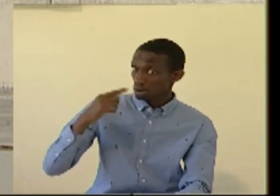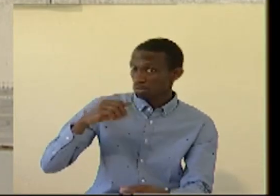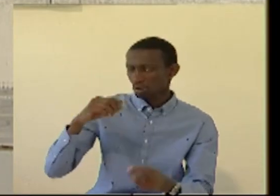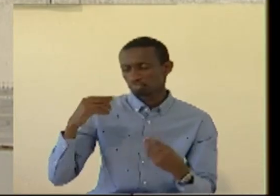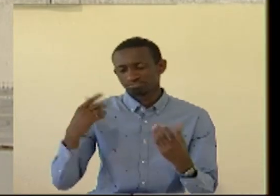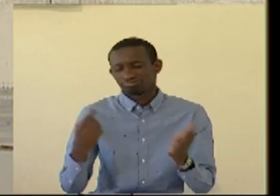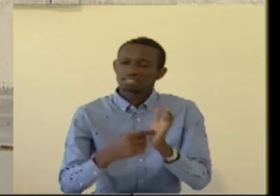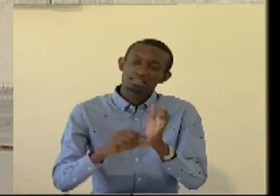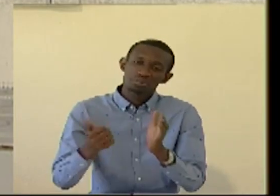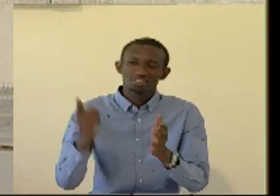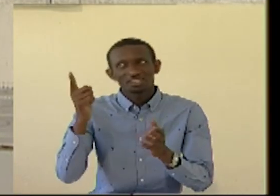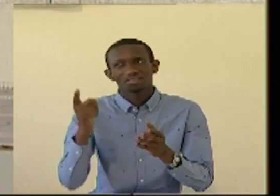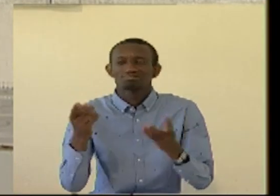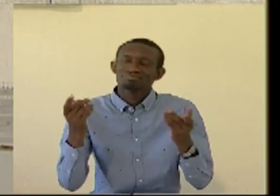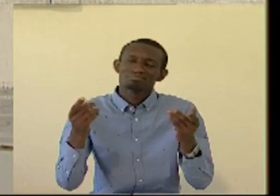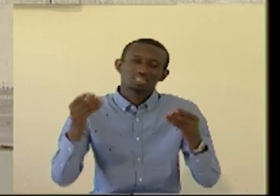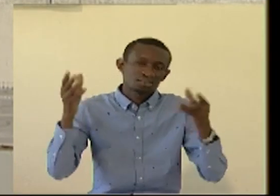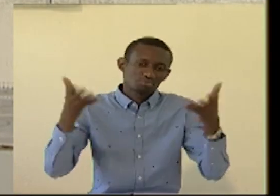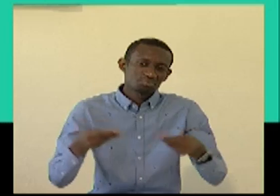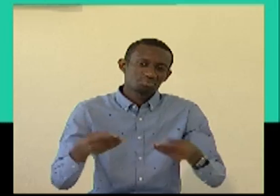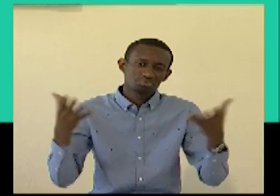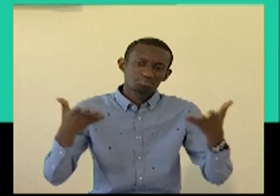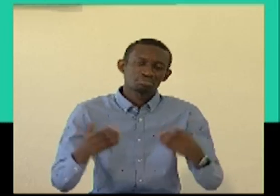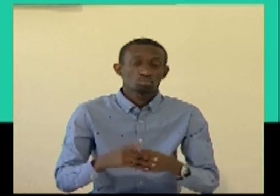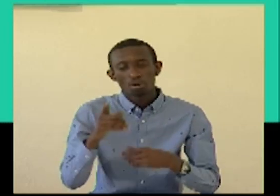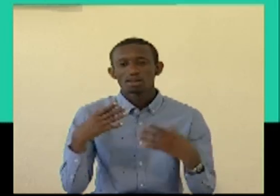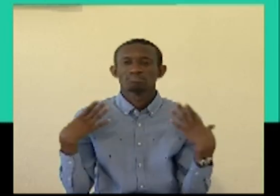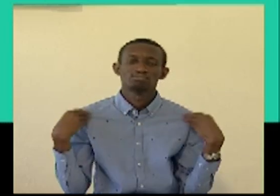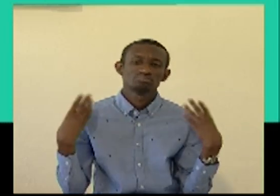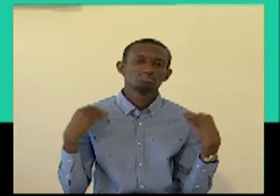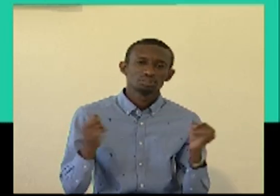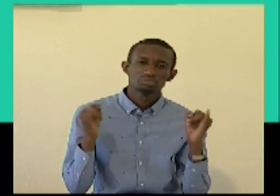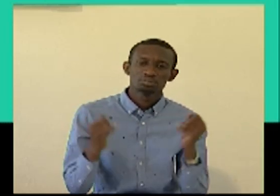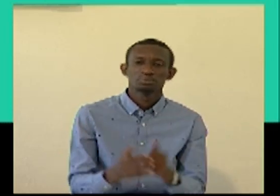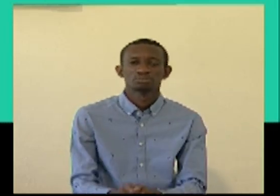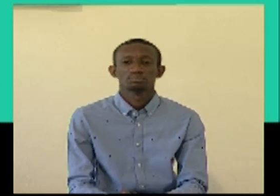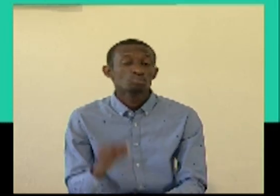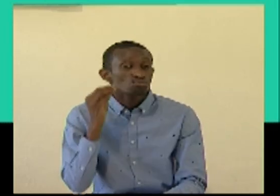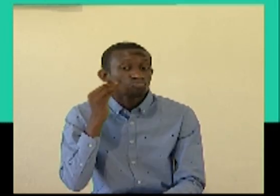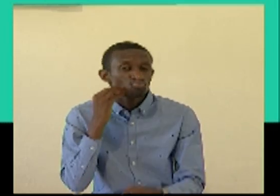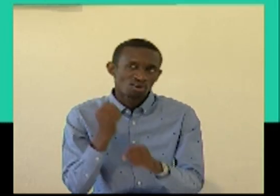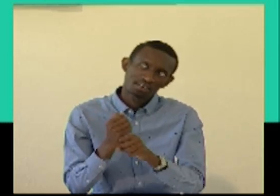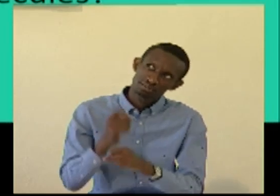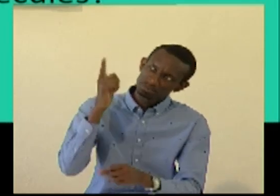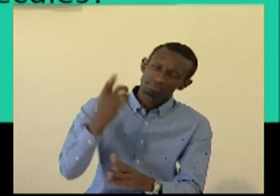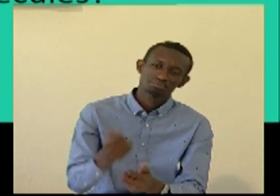an introduction. And you will try the homework we